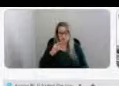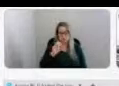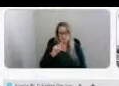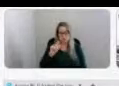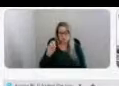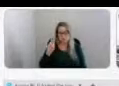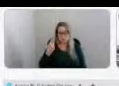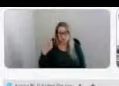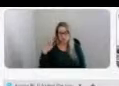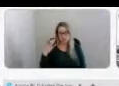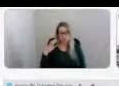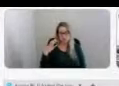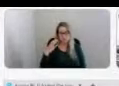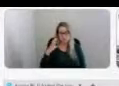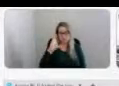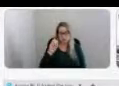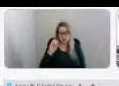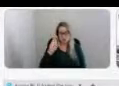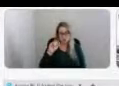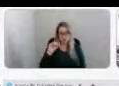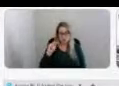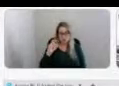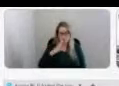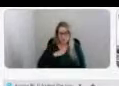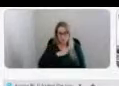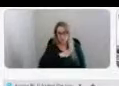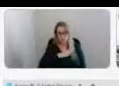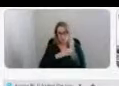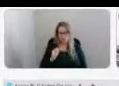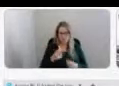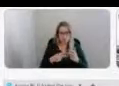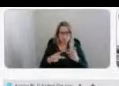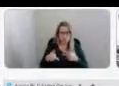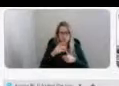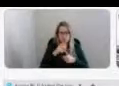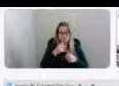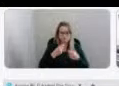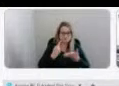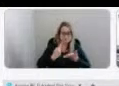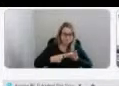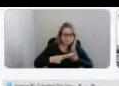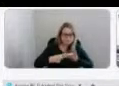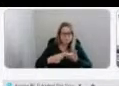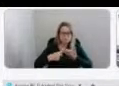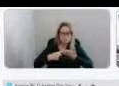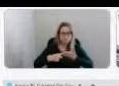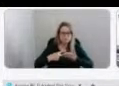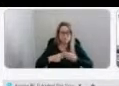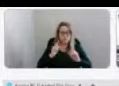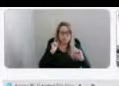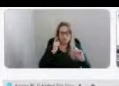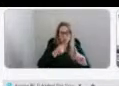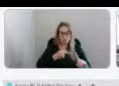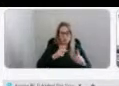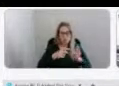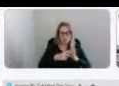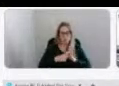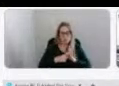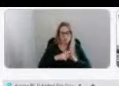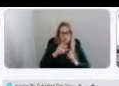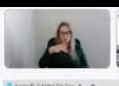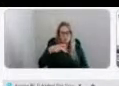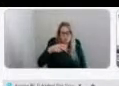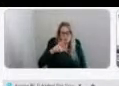coconino county board of supervisors after much research the liberation and consideration of the goals and requirements of proposition